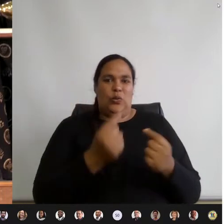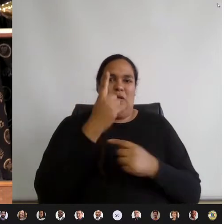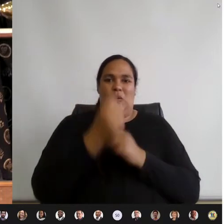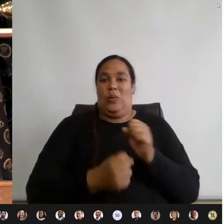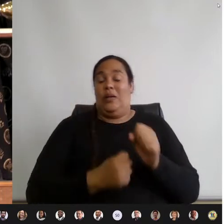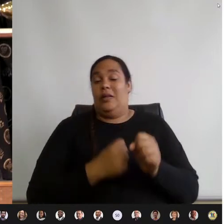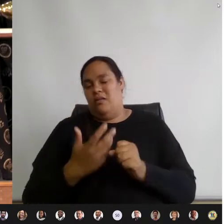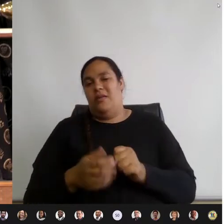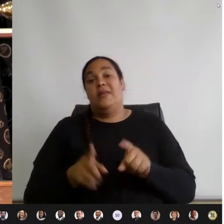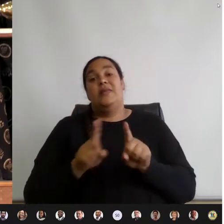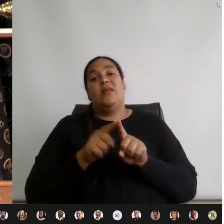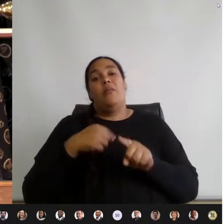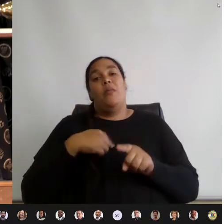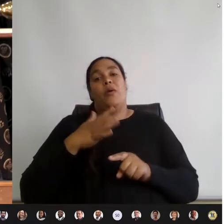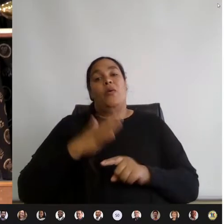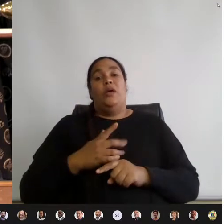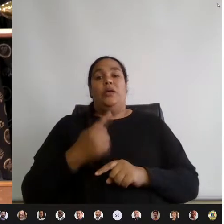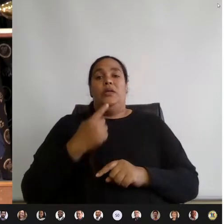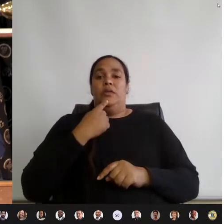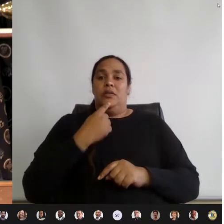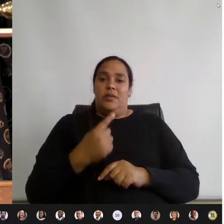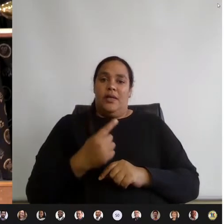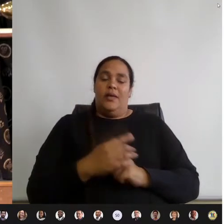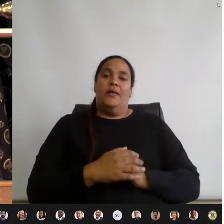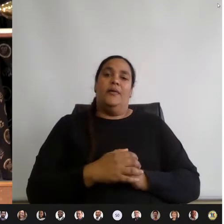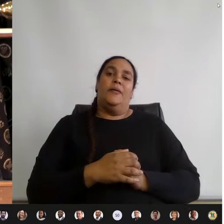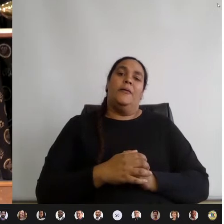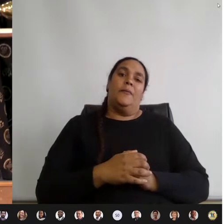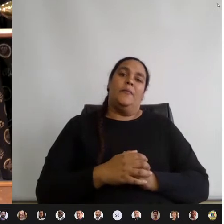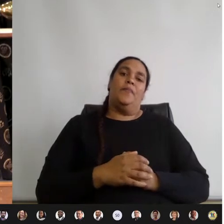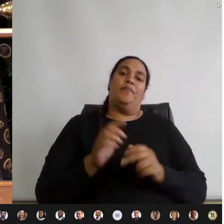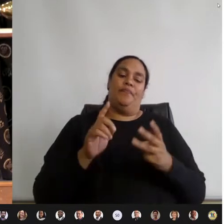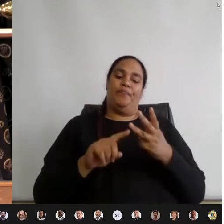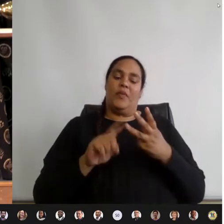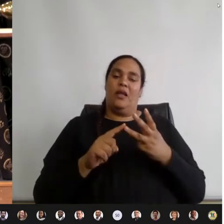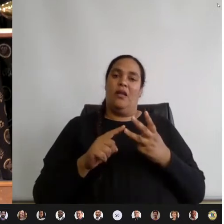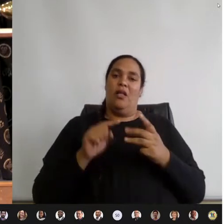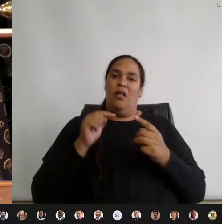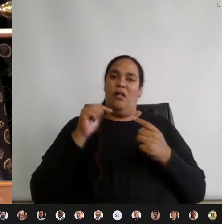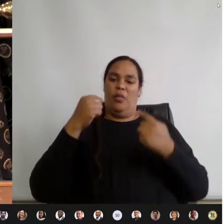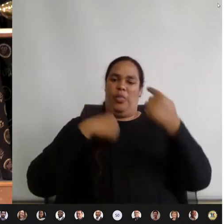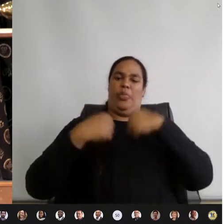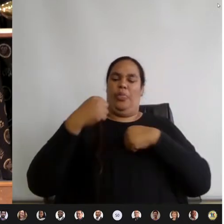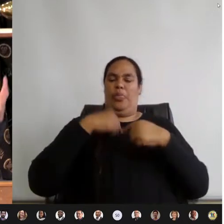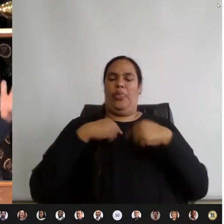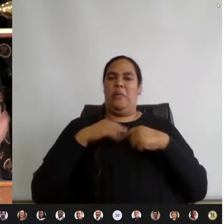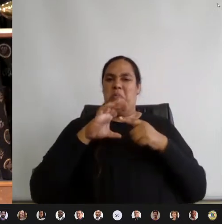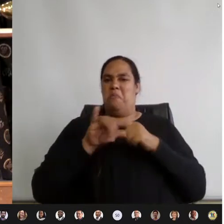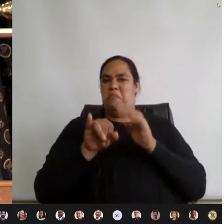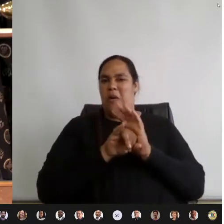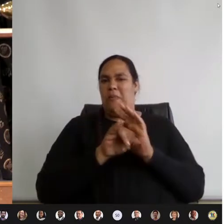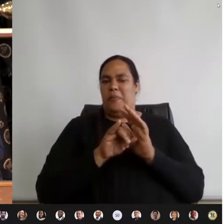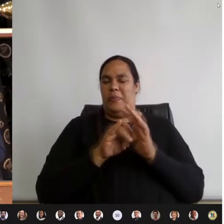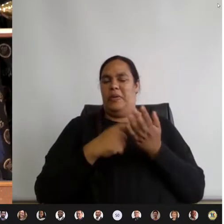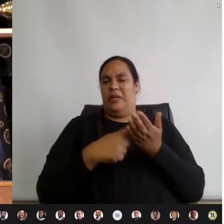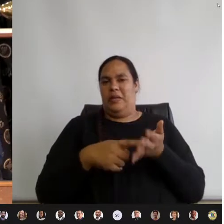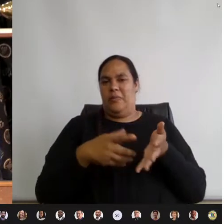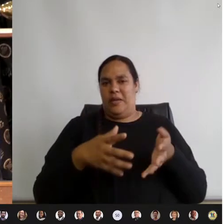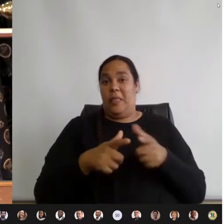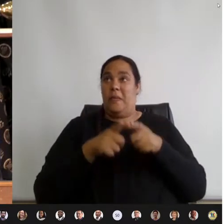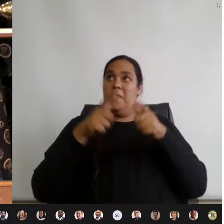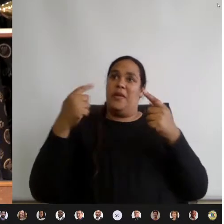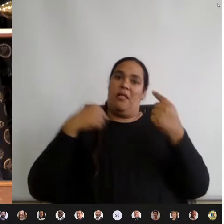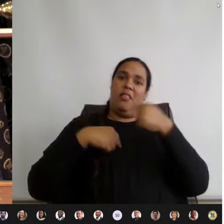I would also like to say that another criticism that we picked up in the debate, and perhaps the biggest criticism coming from